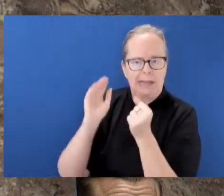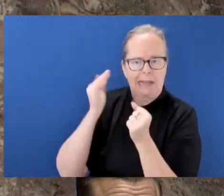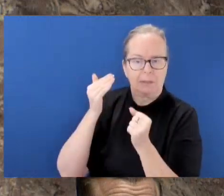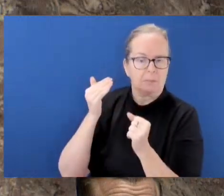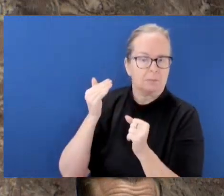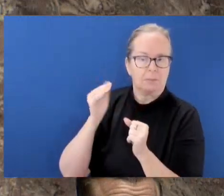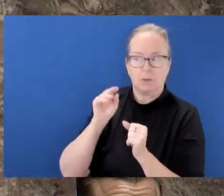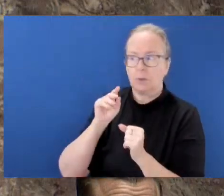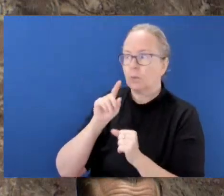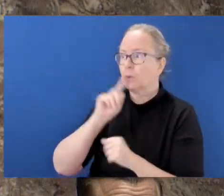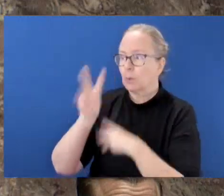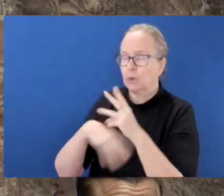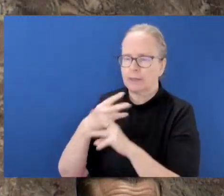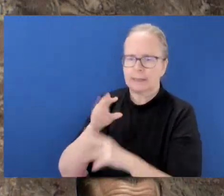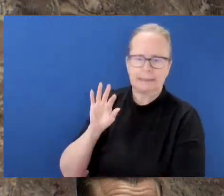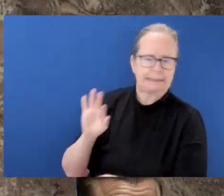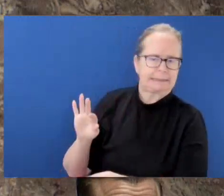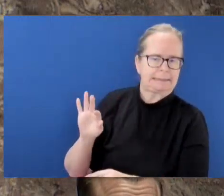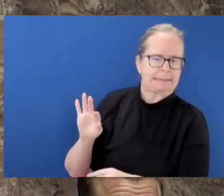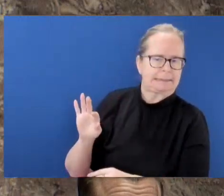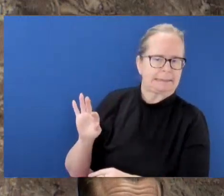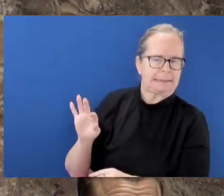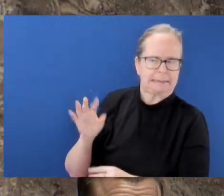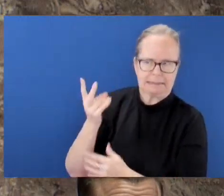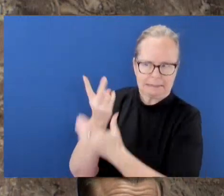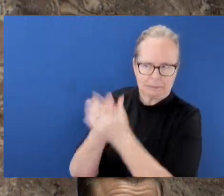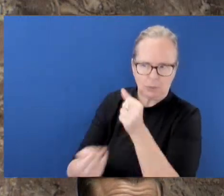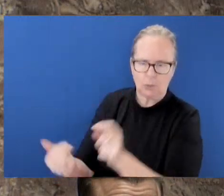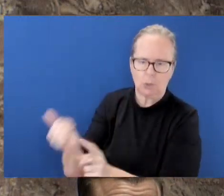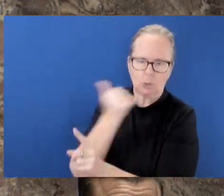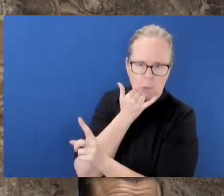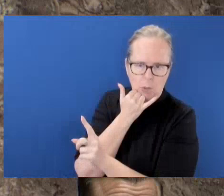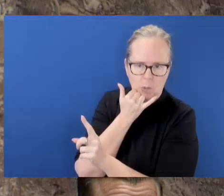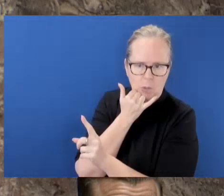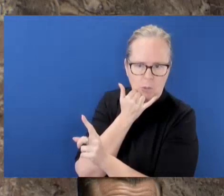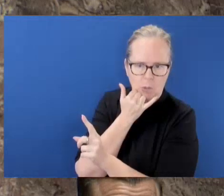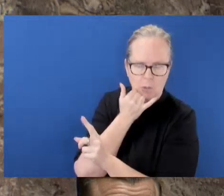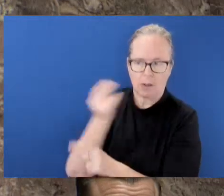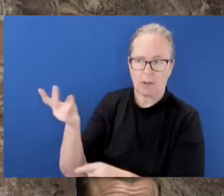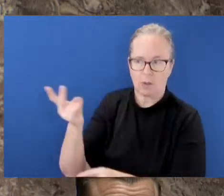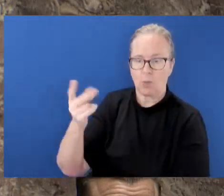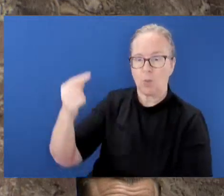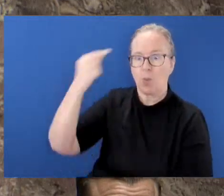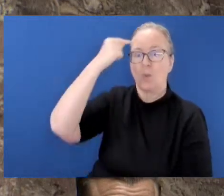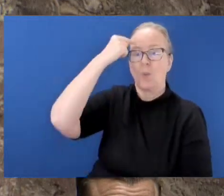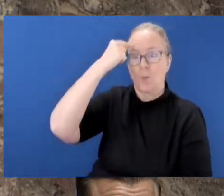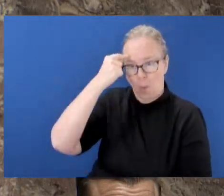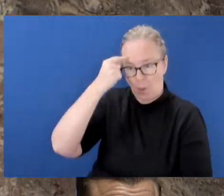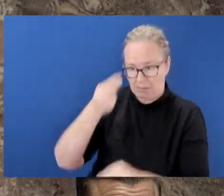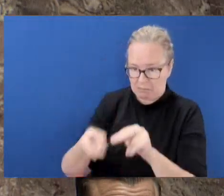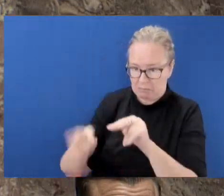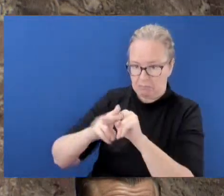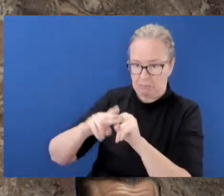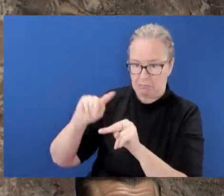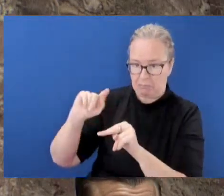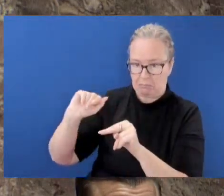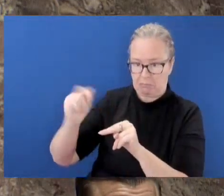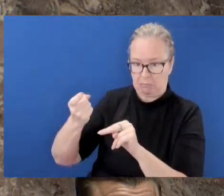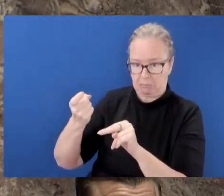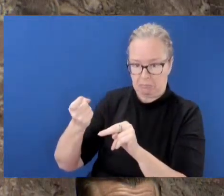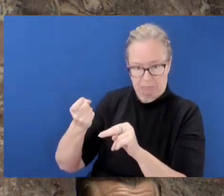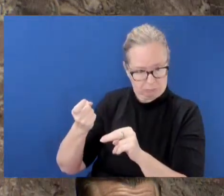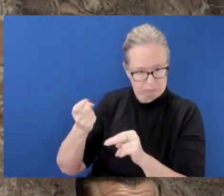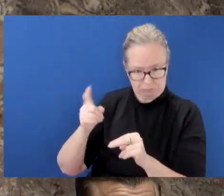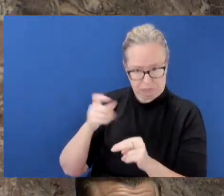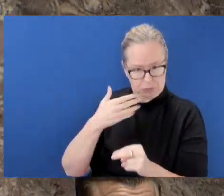don't add to the price of gas in this province. But the reality is that Alberta has lower taxes and lower prices right next door to